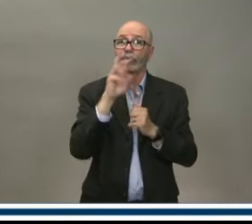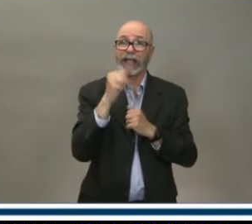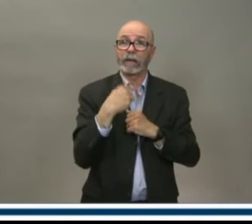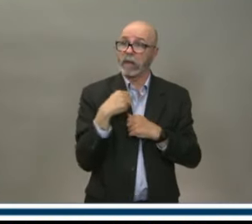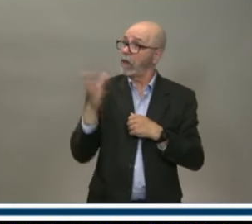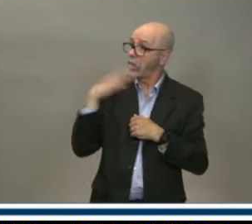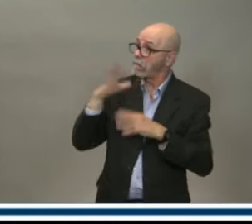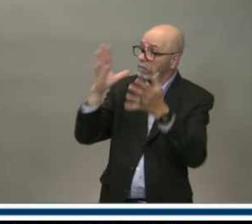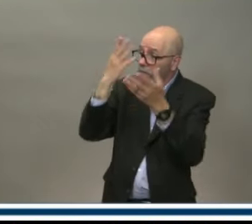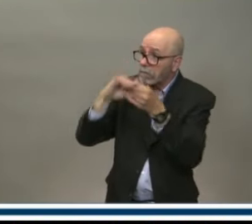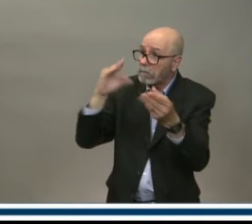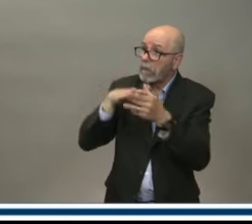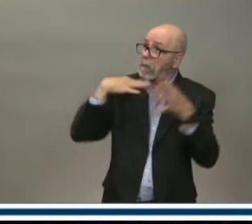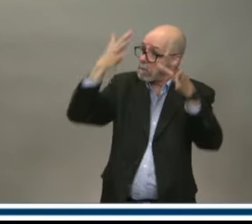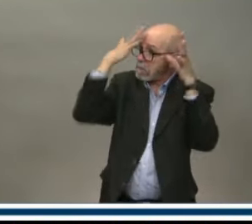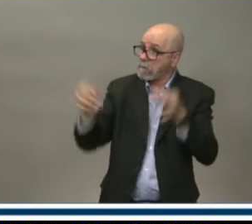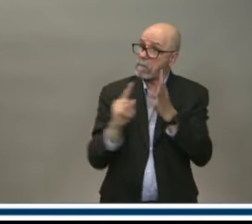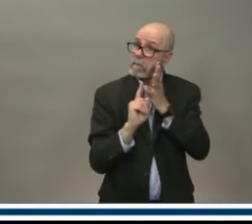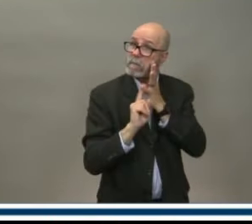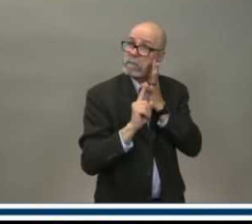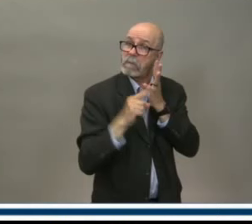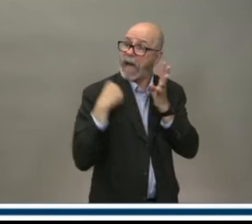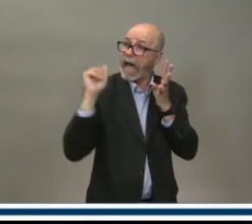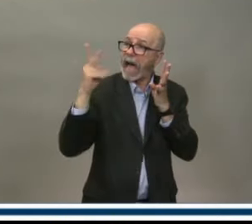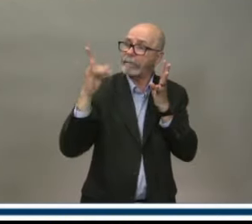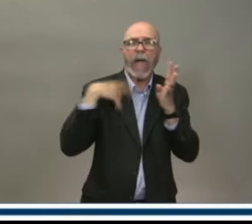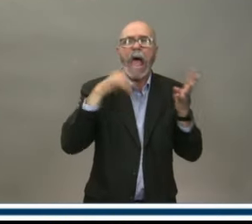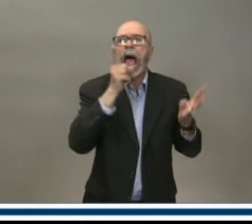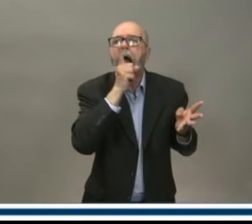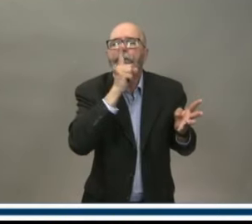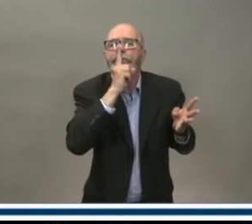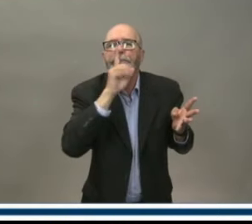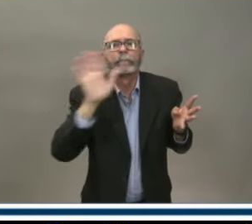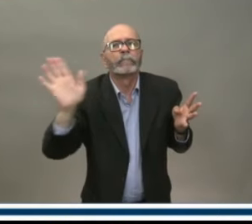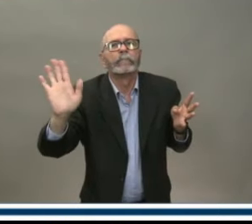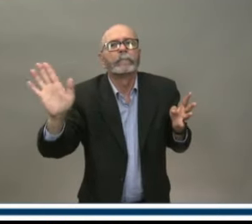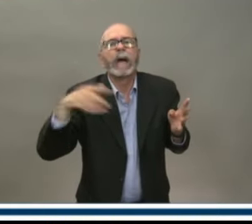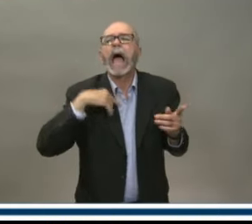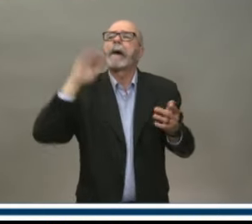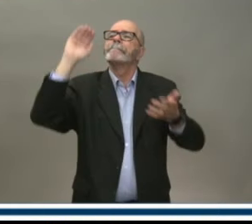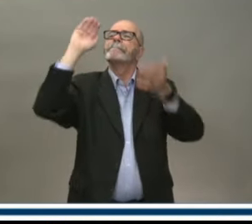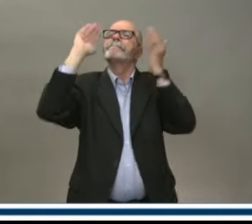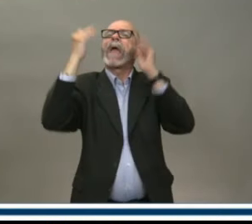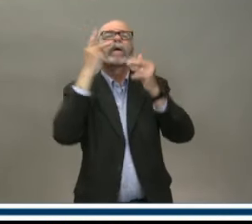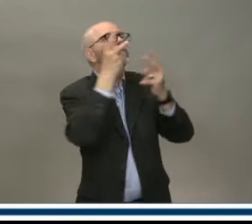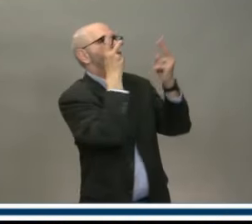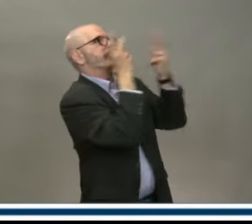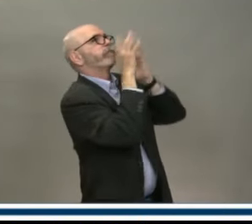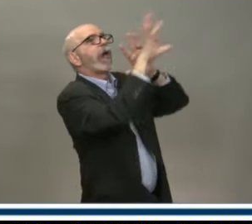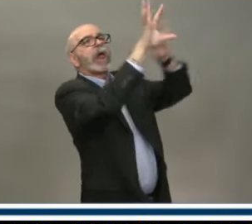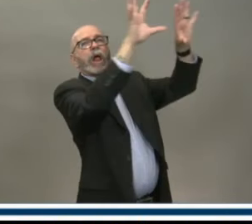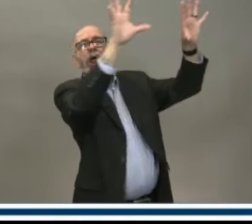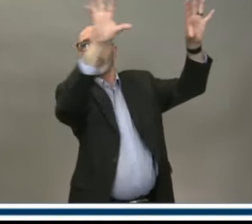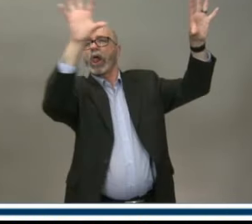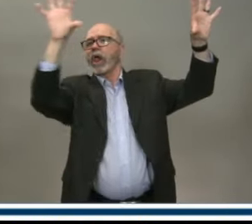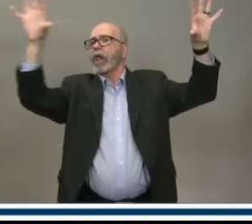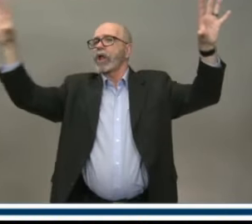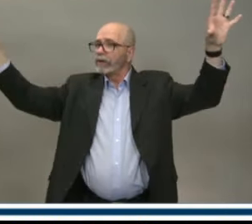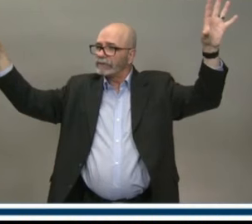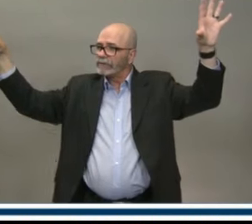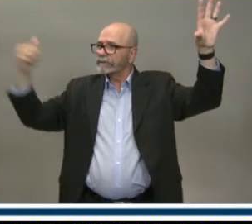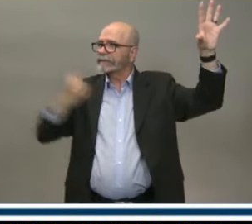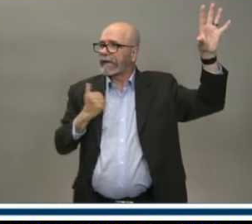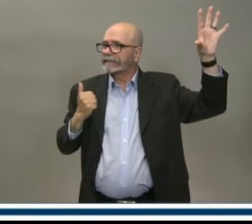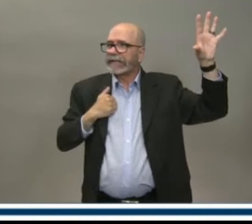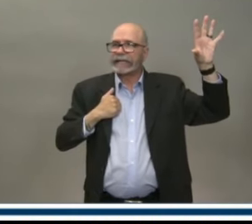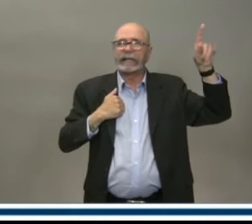things. I said based on what we're seeing in other parts of the world, other parts of Canada, we can anticipate that it might be likely towards the end of